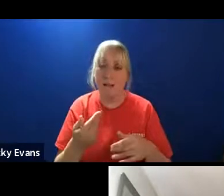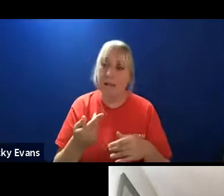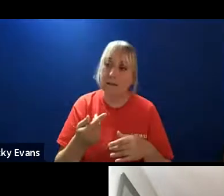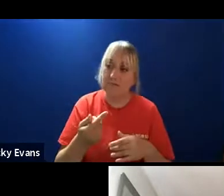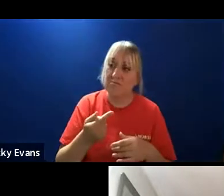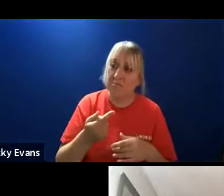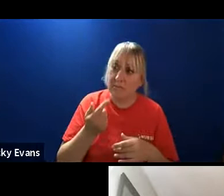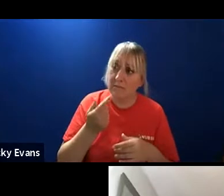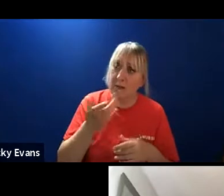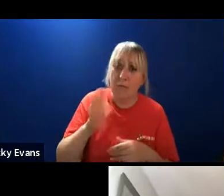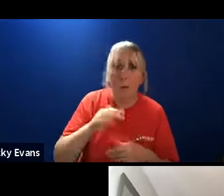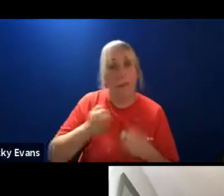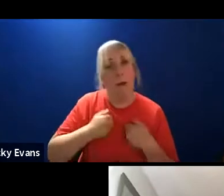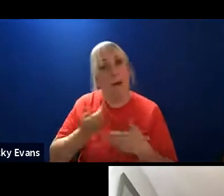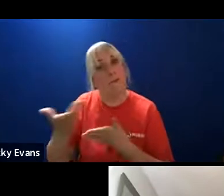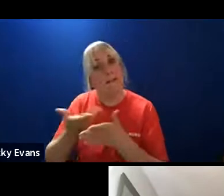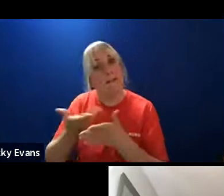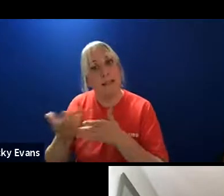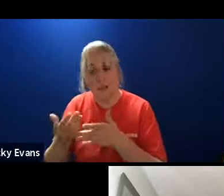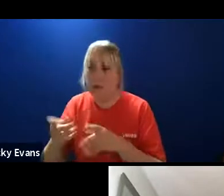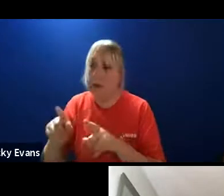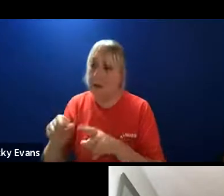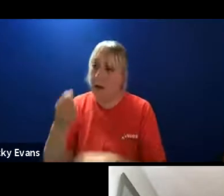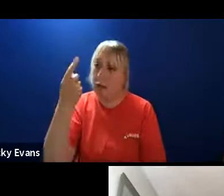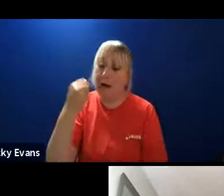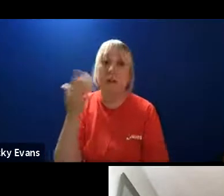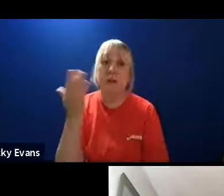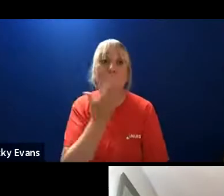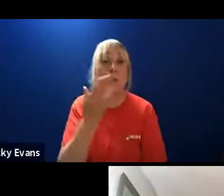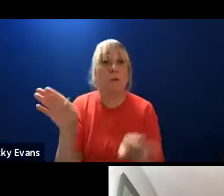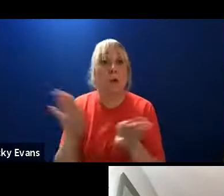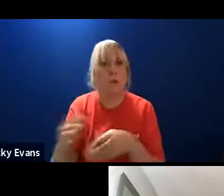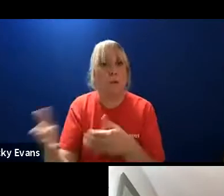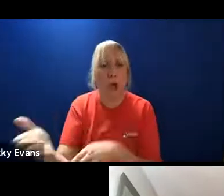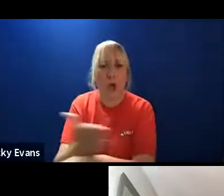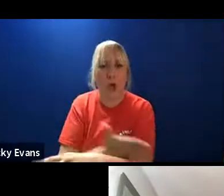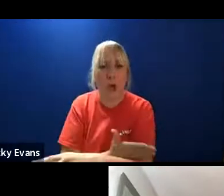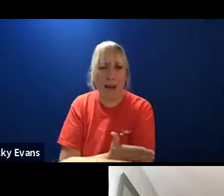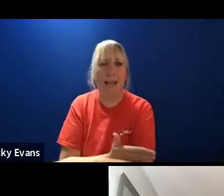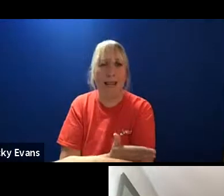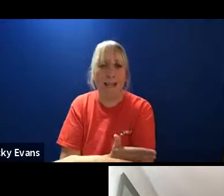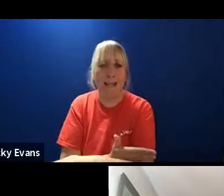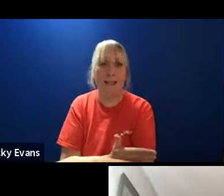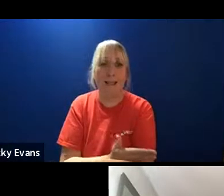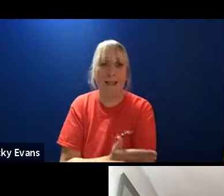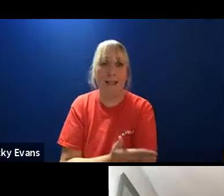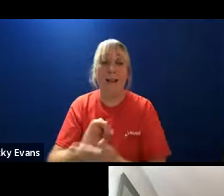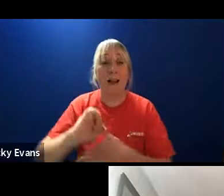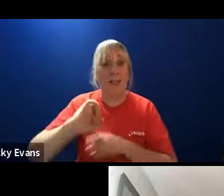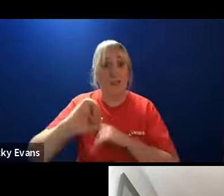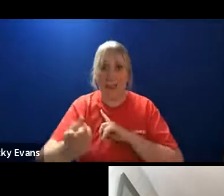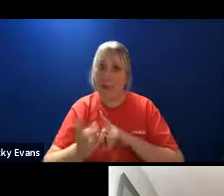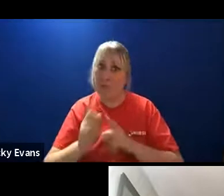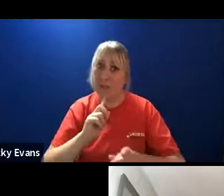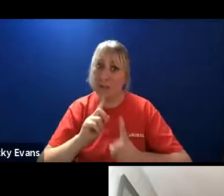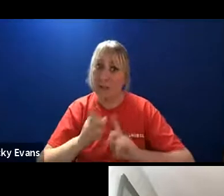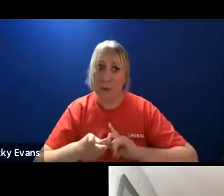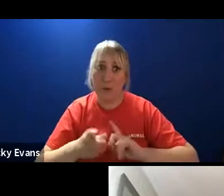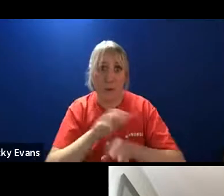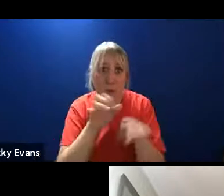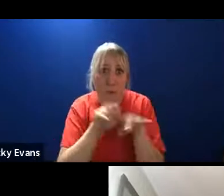them is that schools were closed quite early. So the whole response to the pandemic was to very